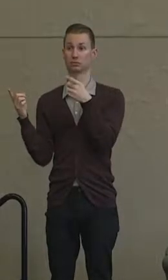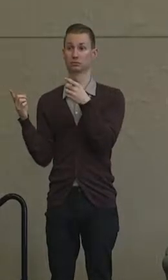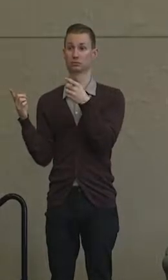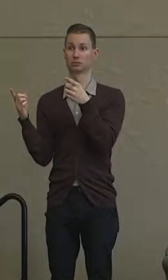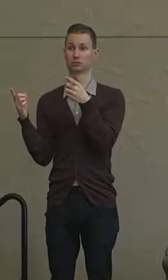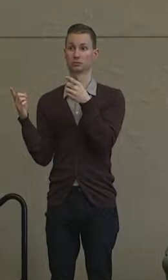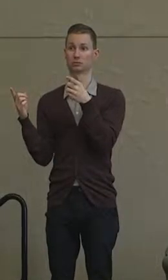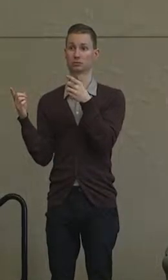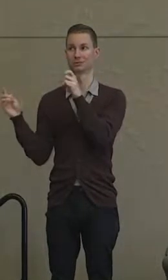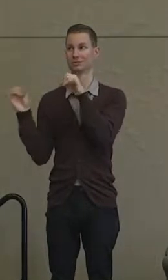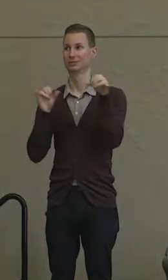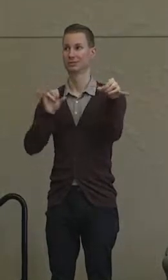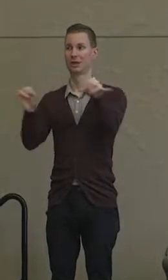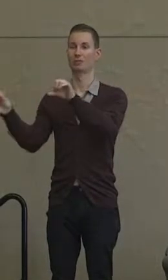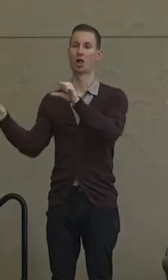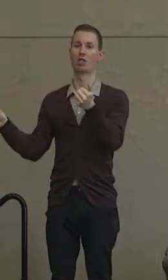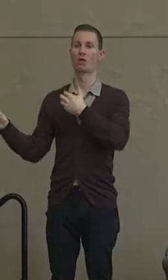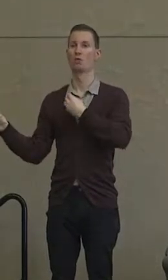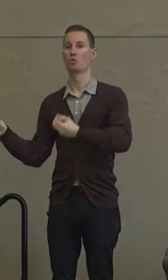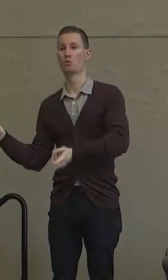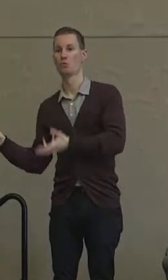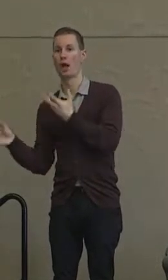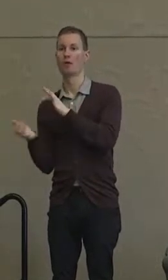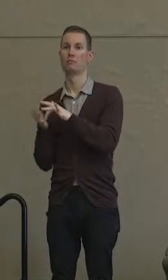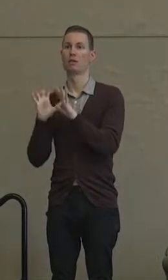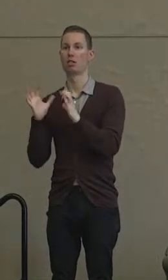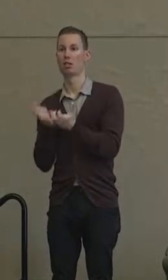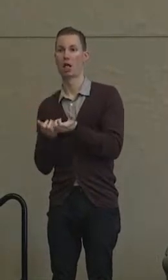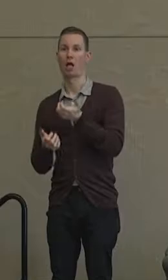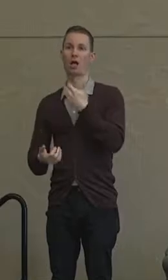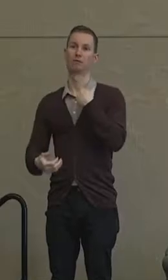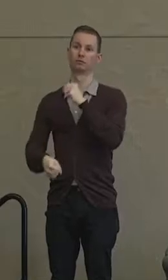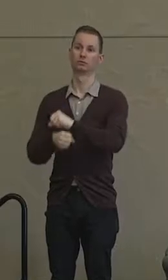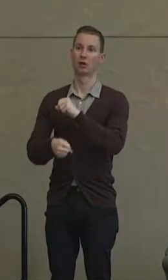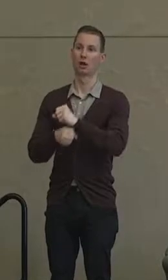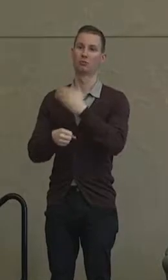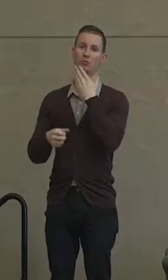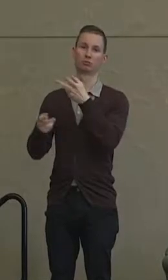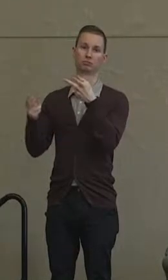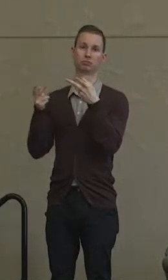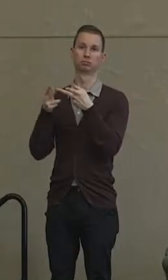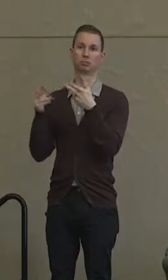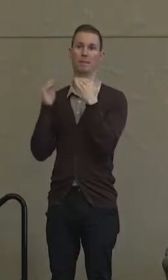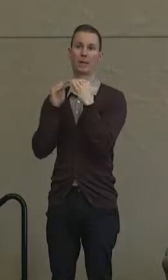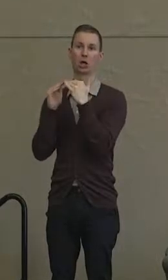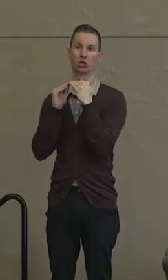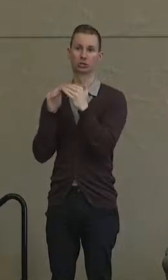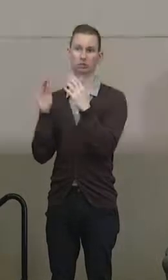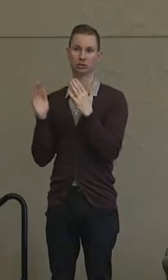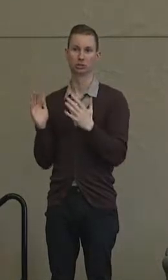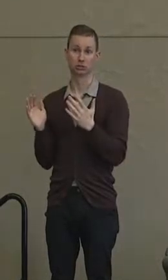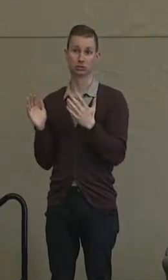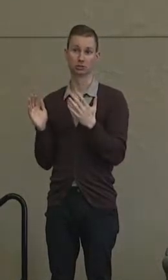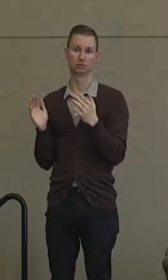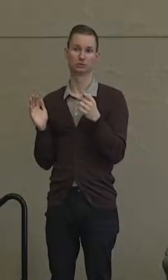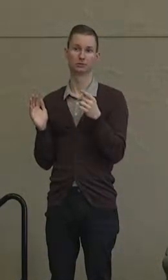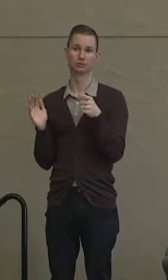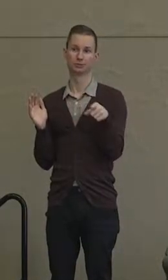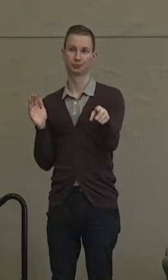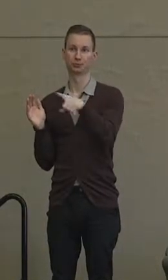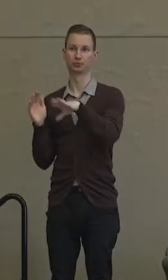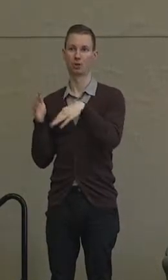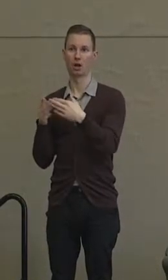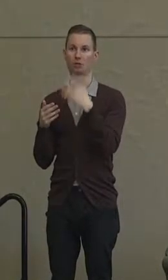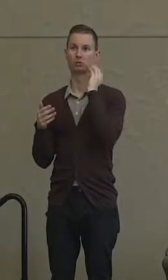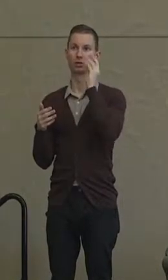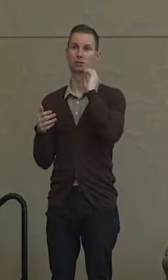their white, middle-class, employed, heterosexual, well-positioned peers in having experienced